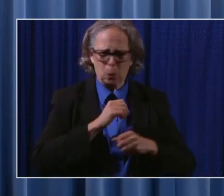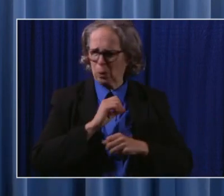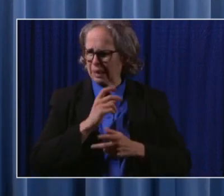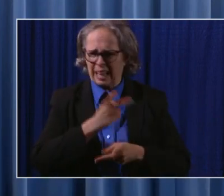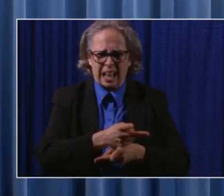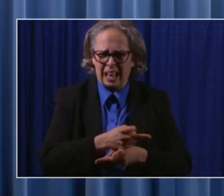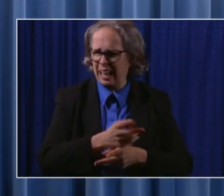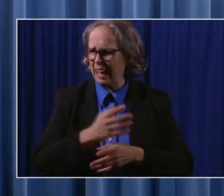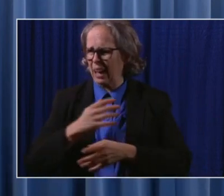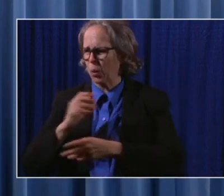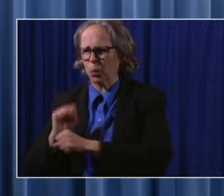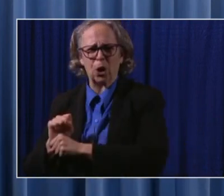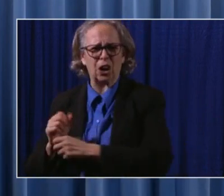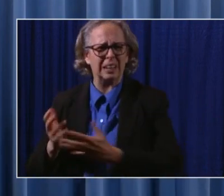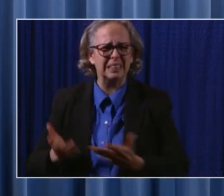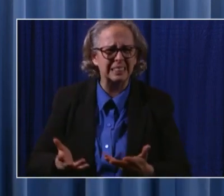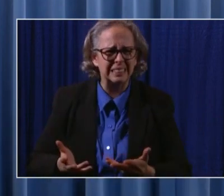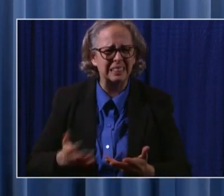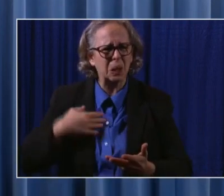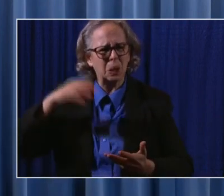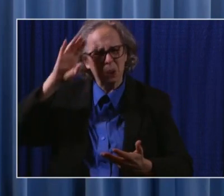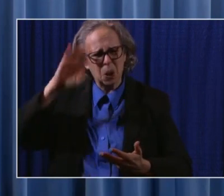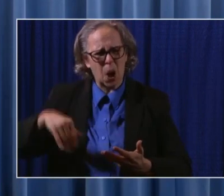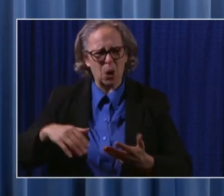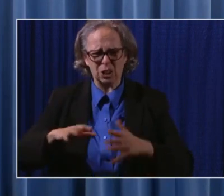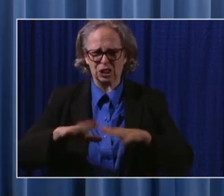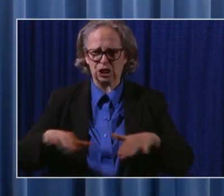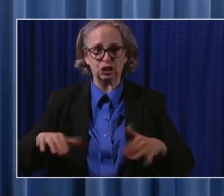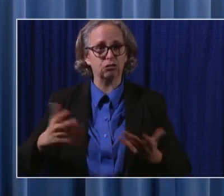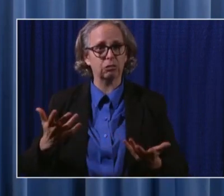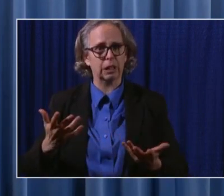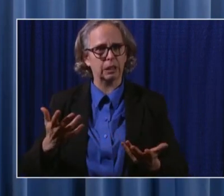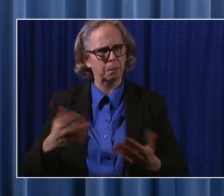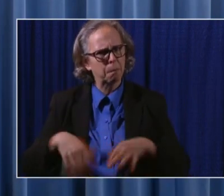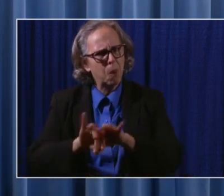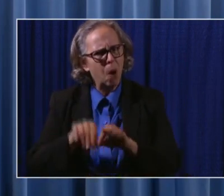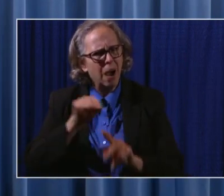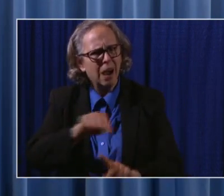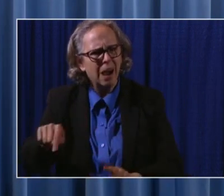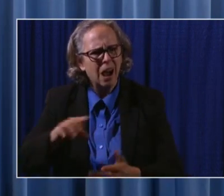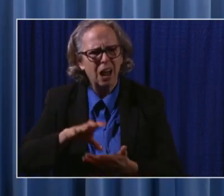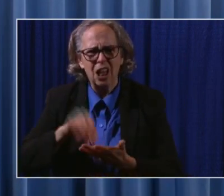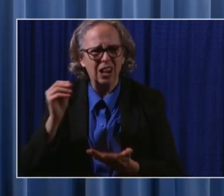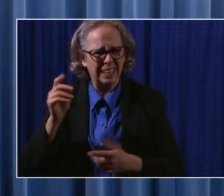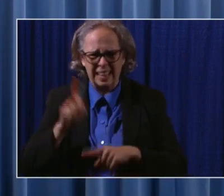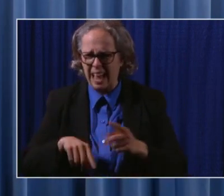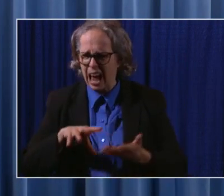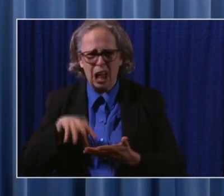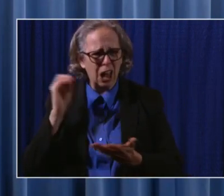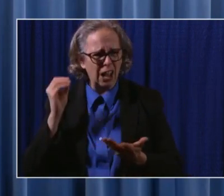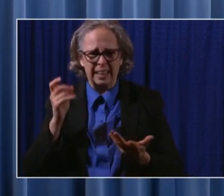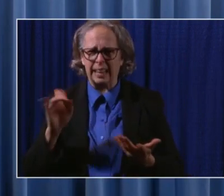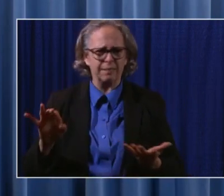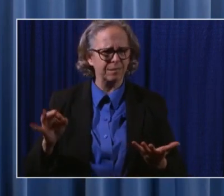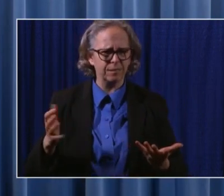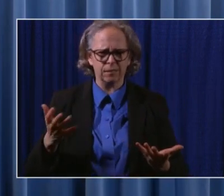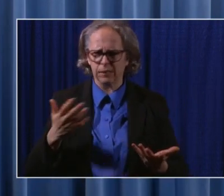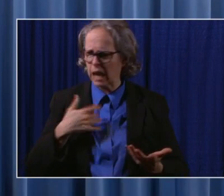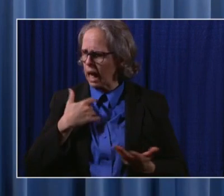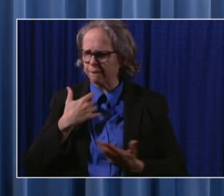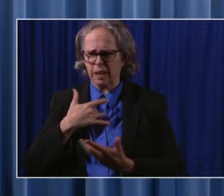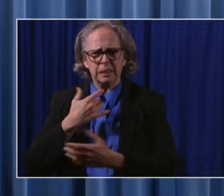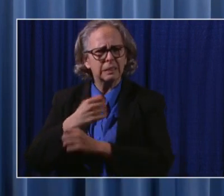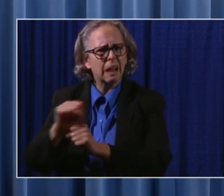We know that children cannot learn unless they're safe, unless they're cared for. And without access to child